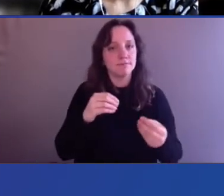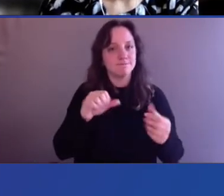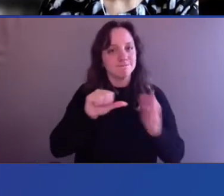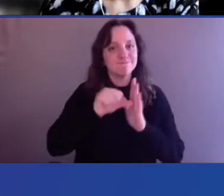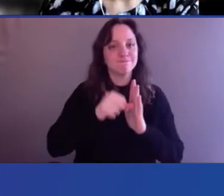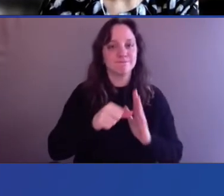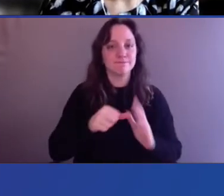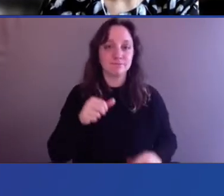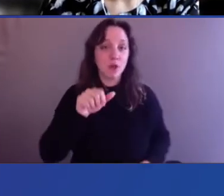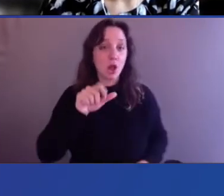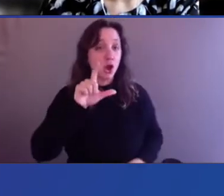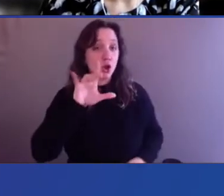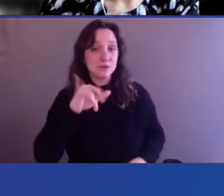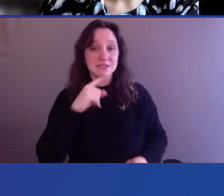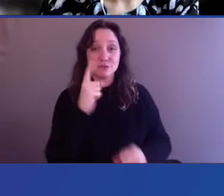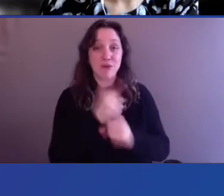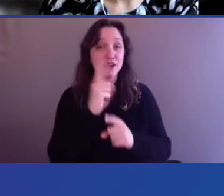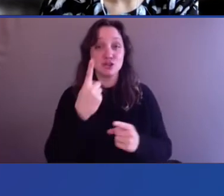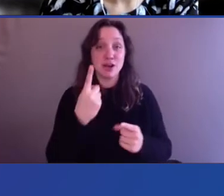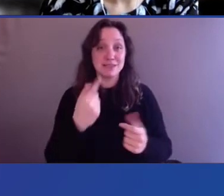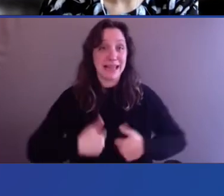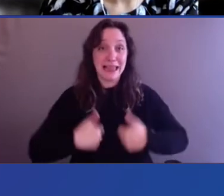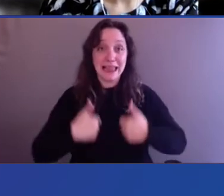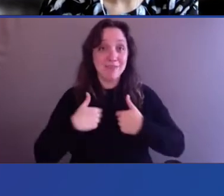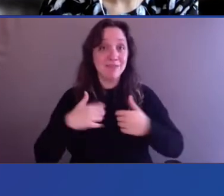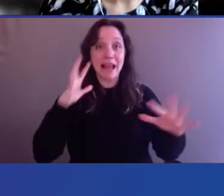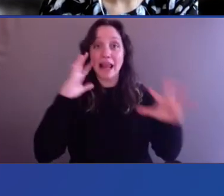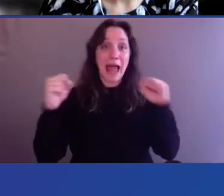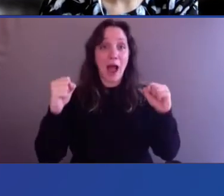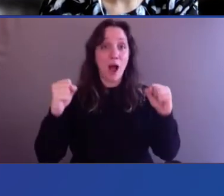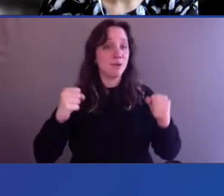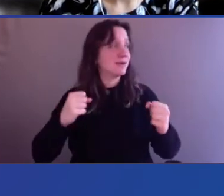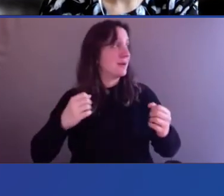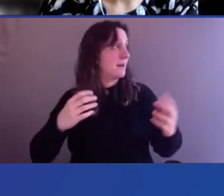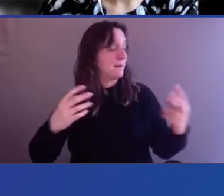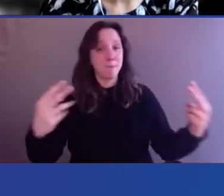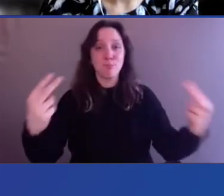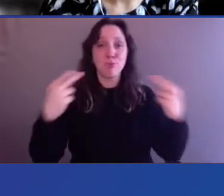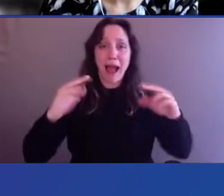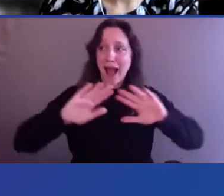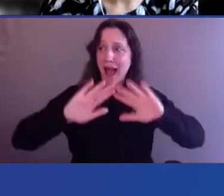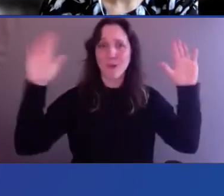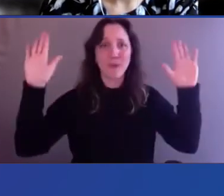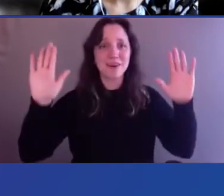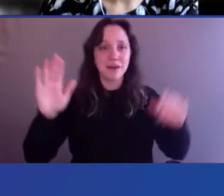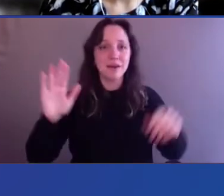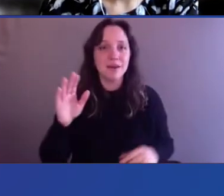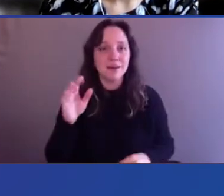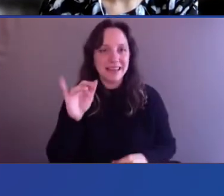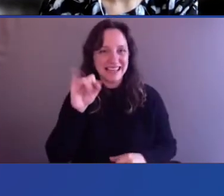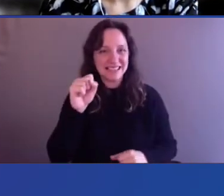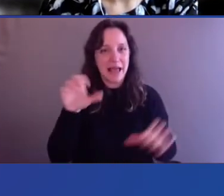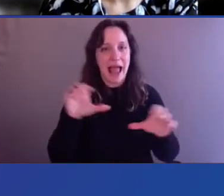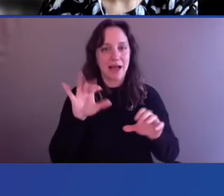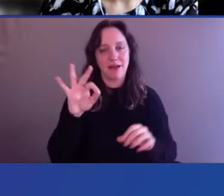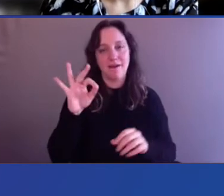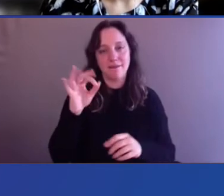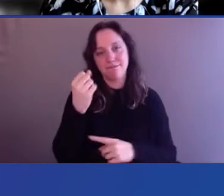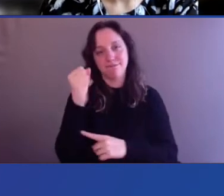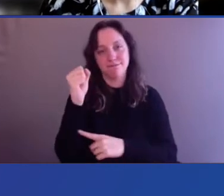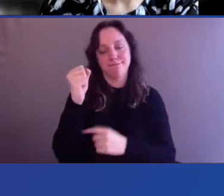an act of advocacy. And Ravi, you're a perfect person for me to throw this question from Hastings